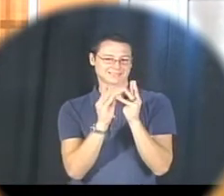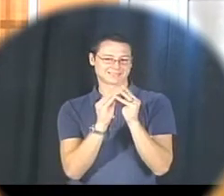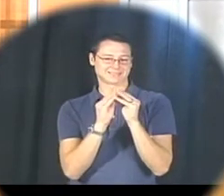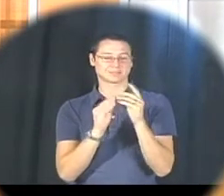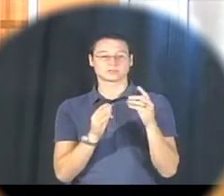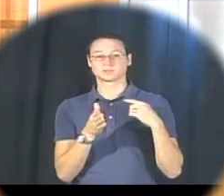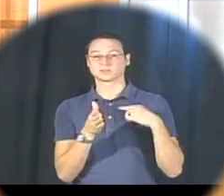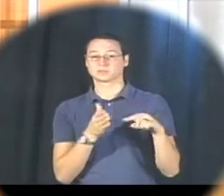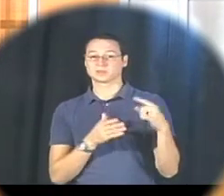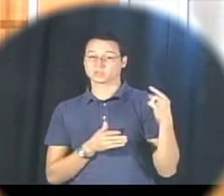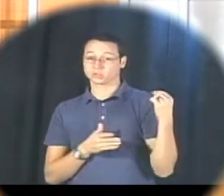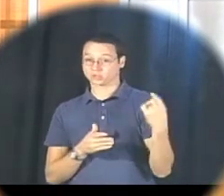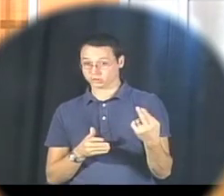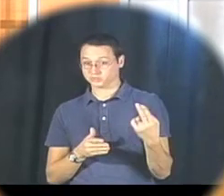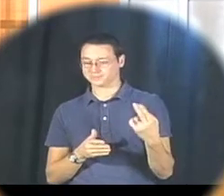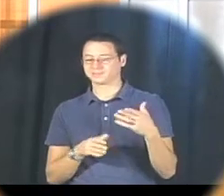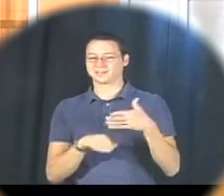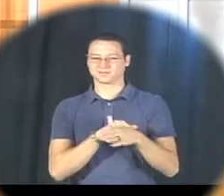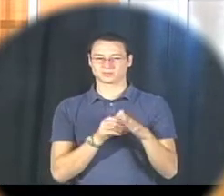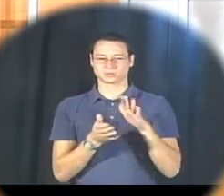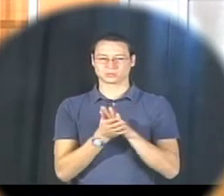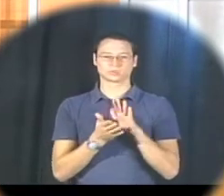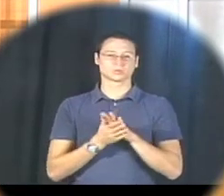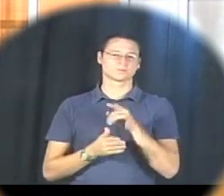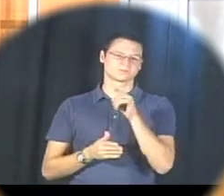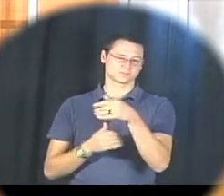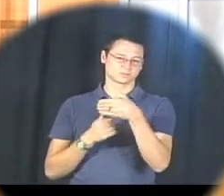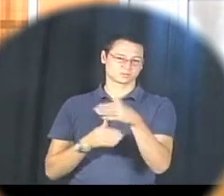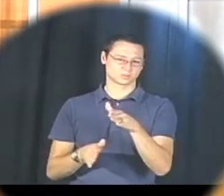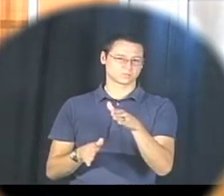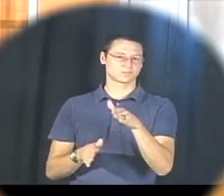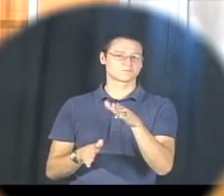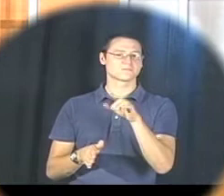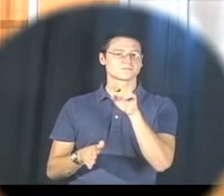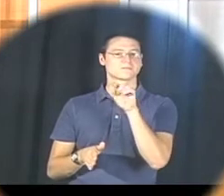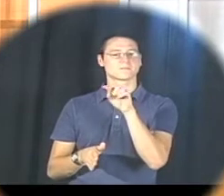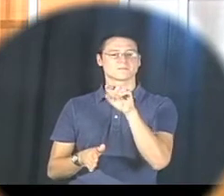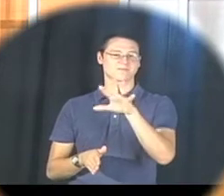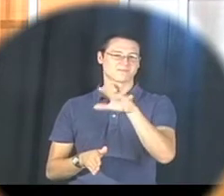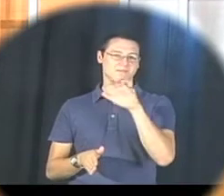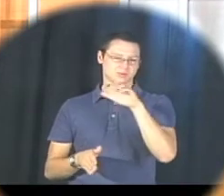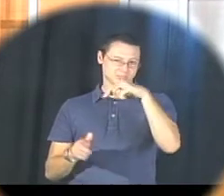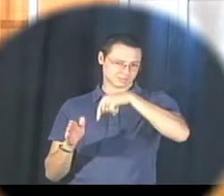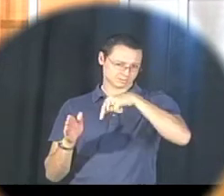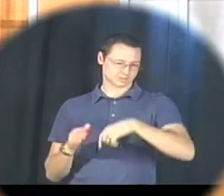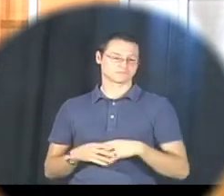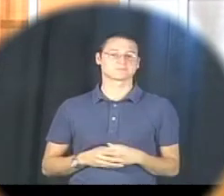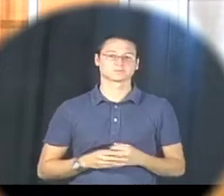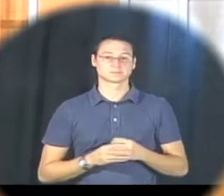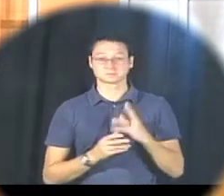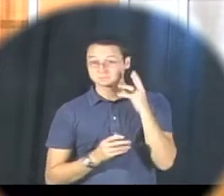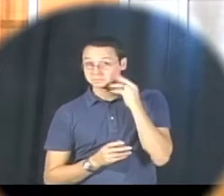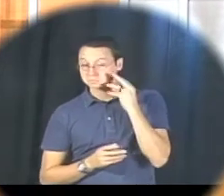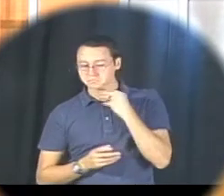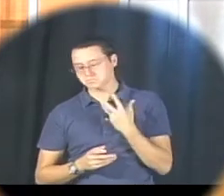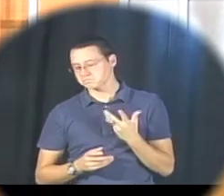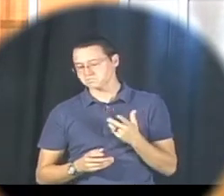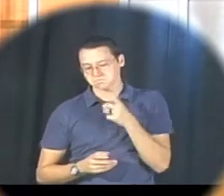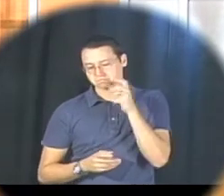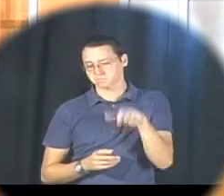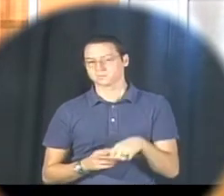November 15th, right after school in Mrs. Creighton's room, which is located in the downstairs 500 building. You don't need experience, just come out and